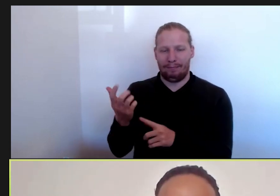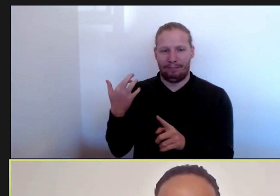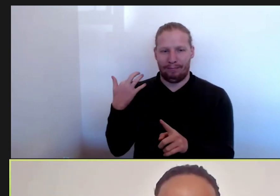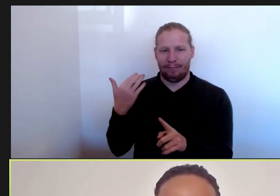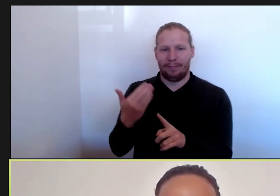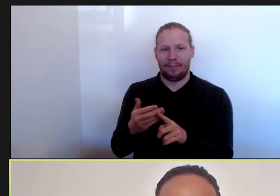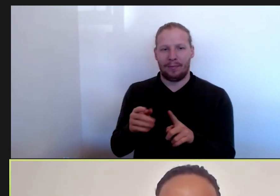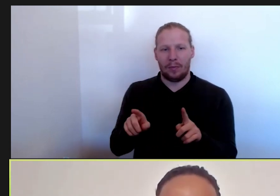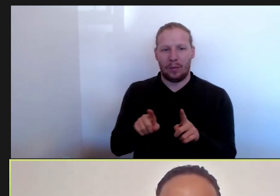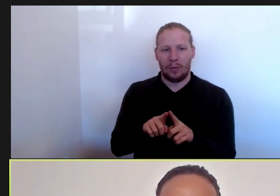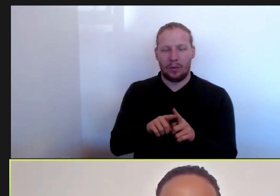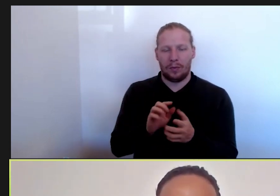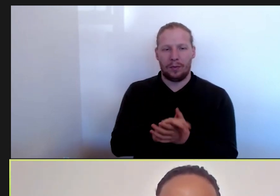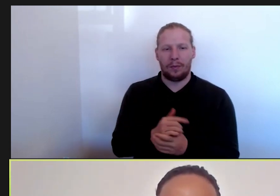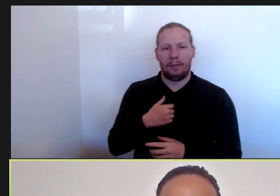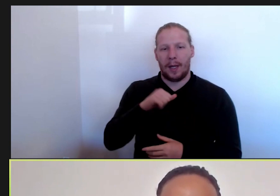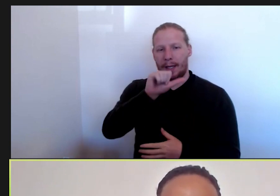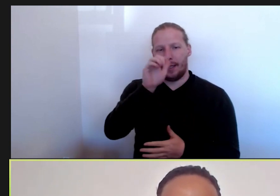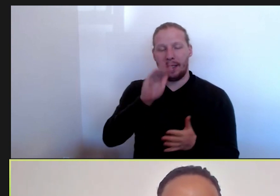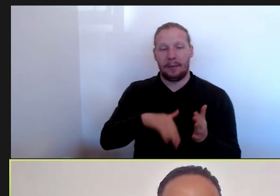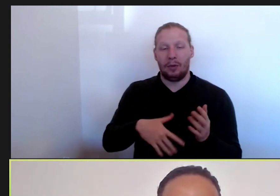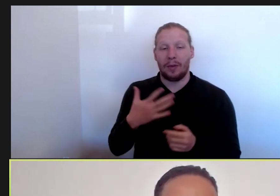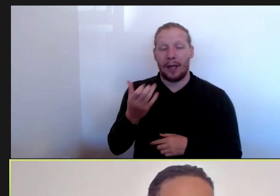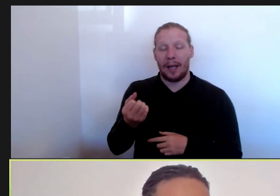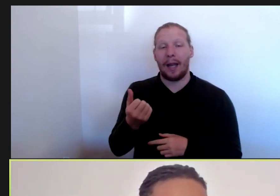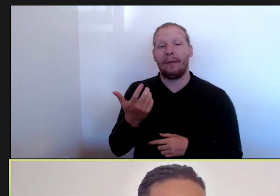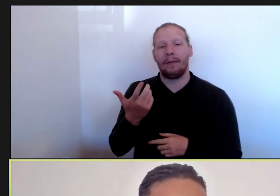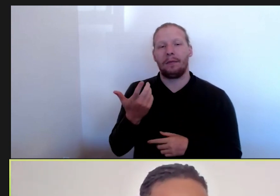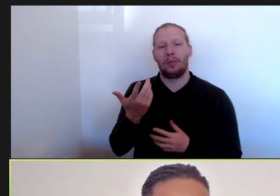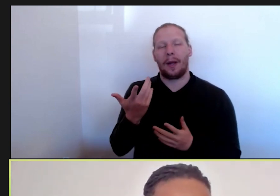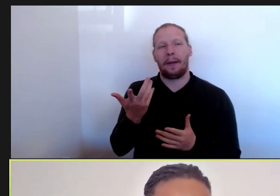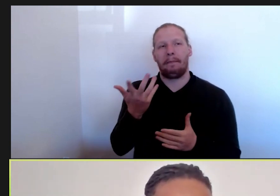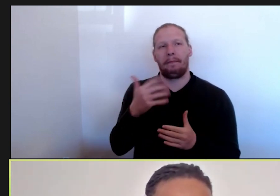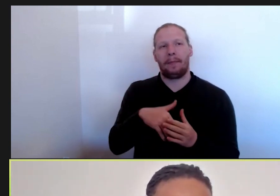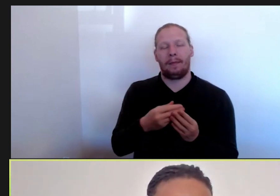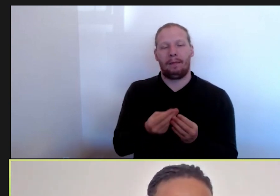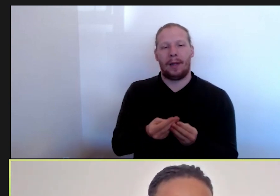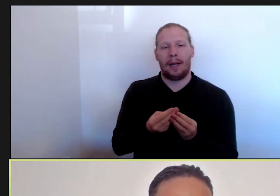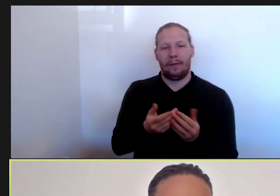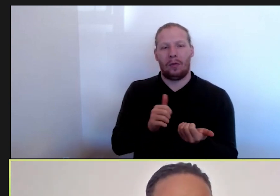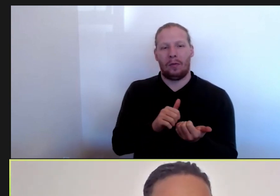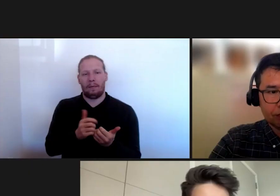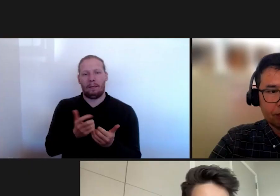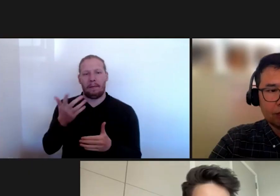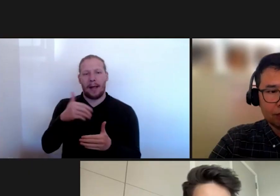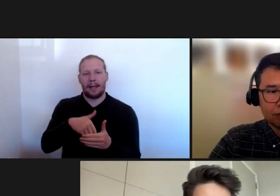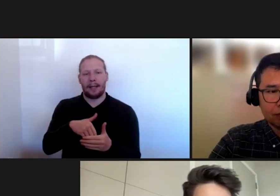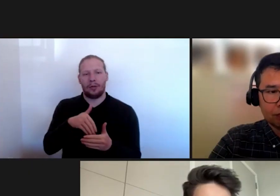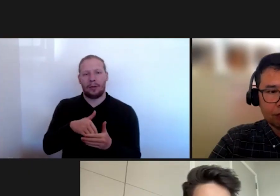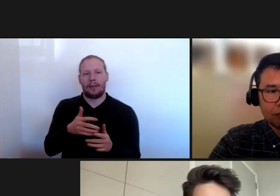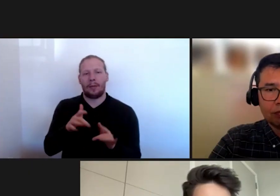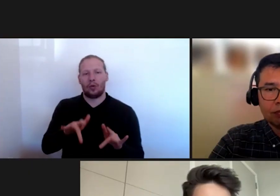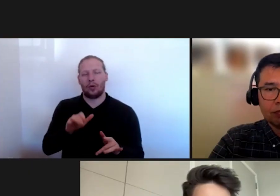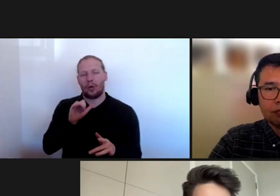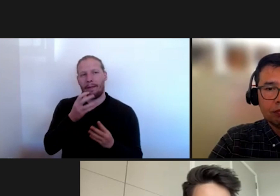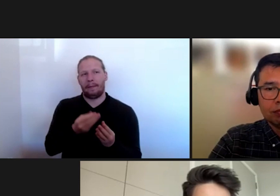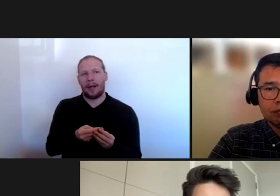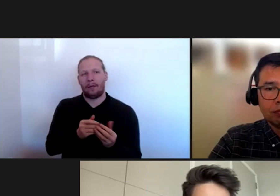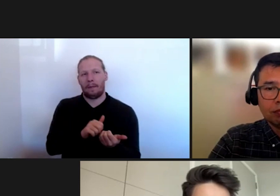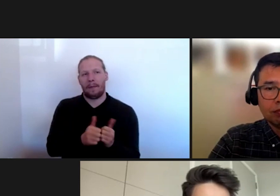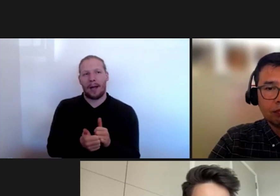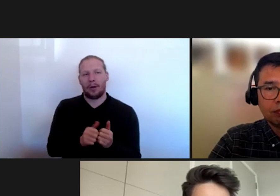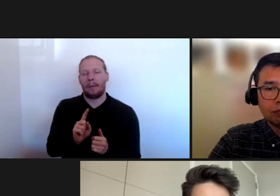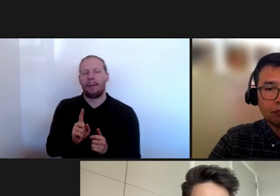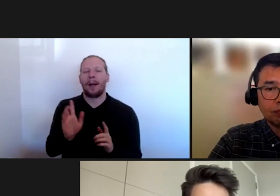an experience that I've had where there has been meaningful participation, I'm not sure if there's been meaningful partnership just yet,